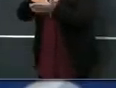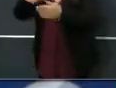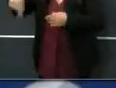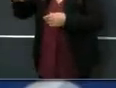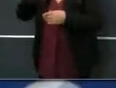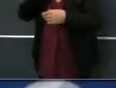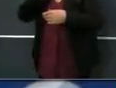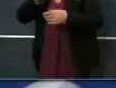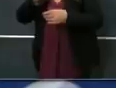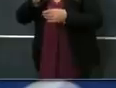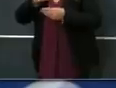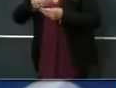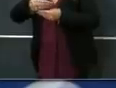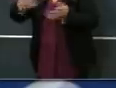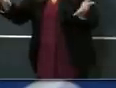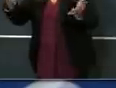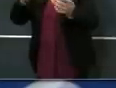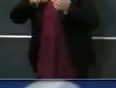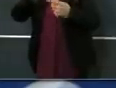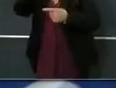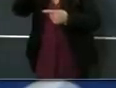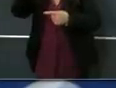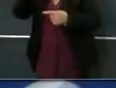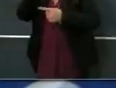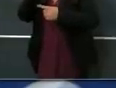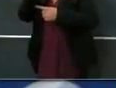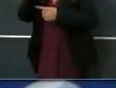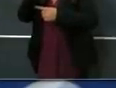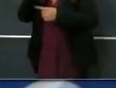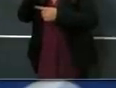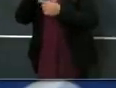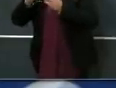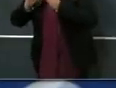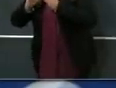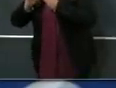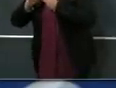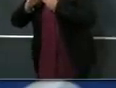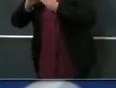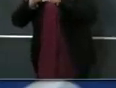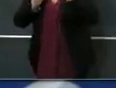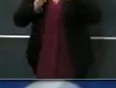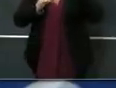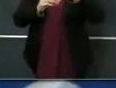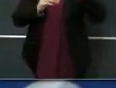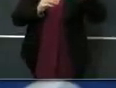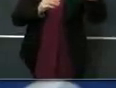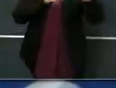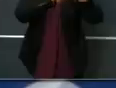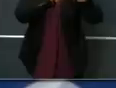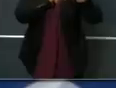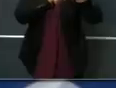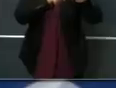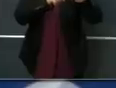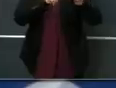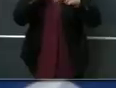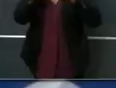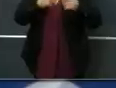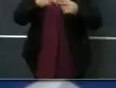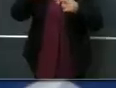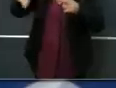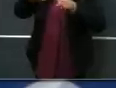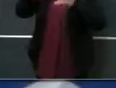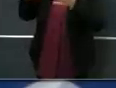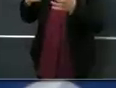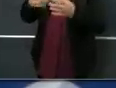over 79 rural and small, what we refer to LEEs. And so those books are being